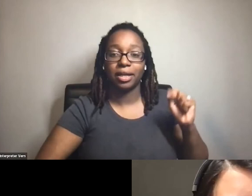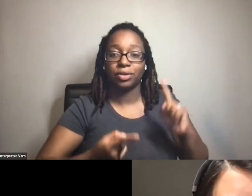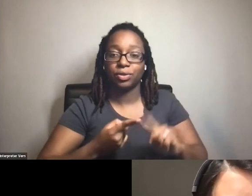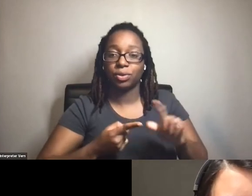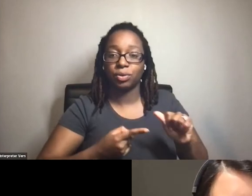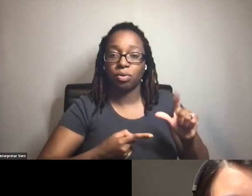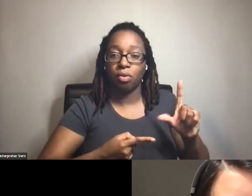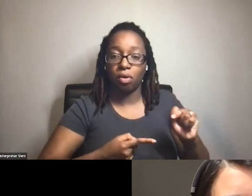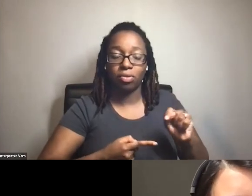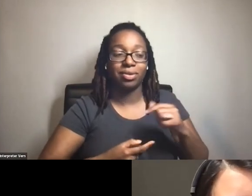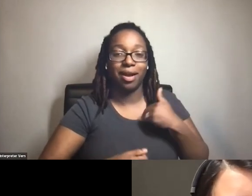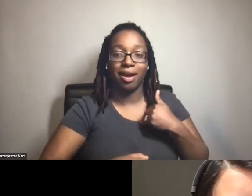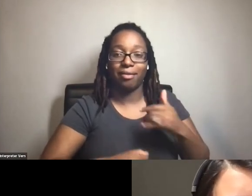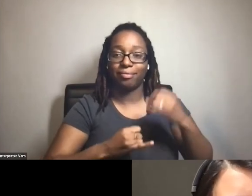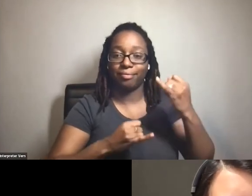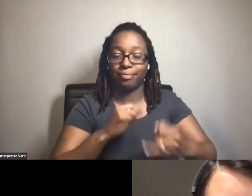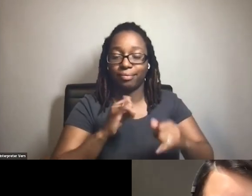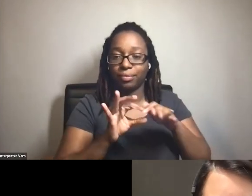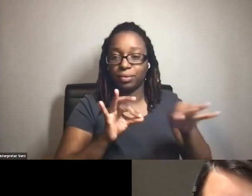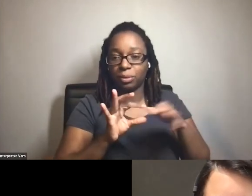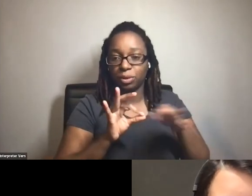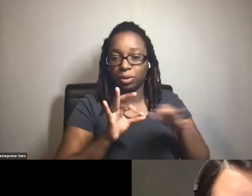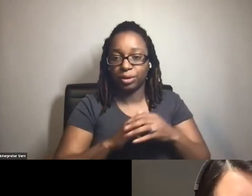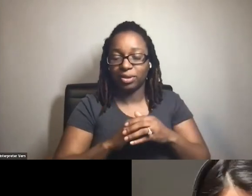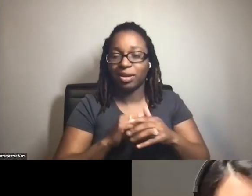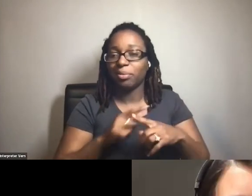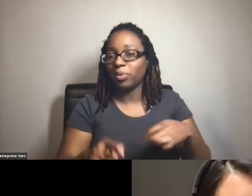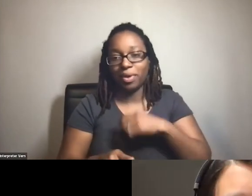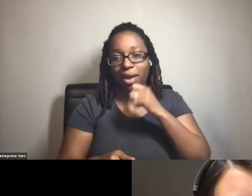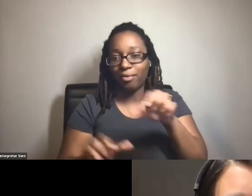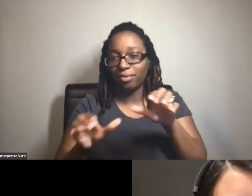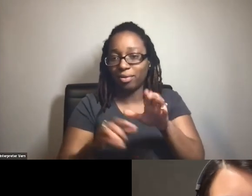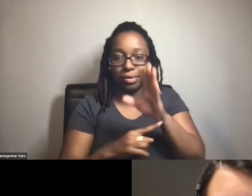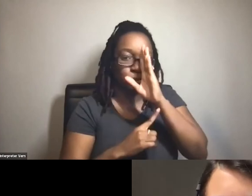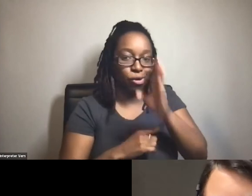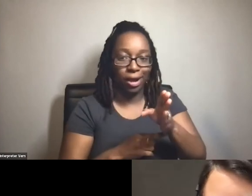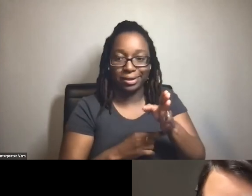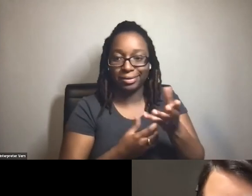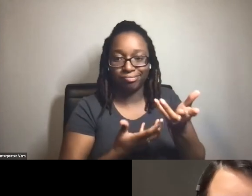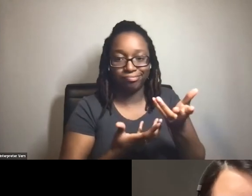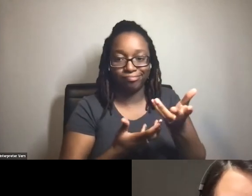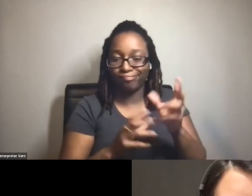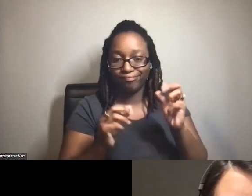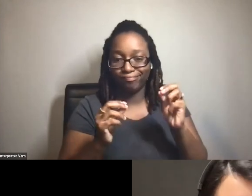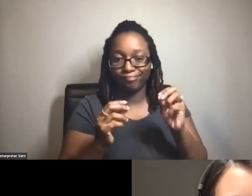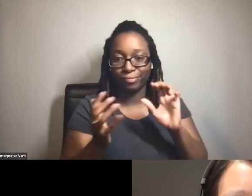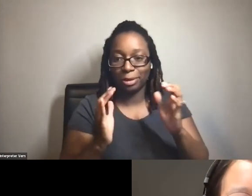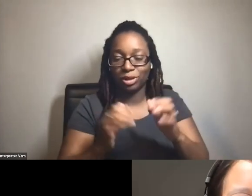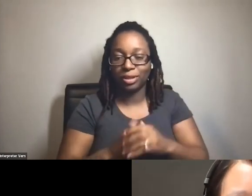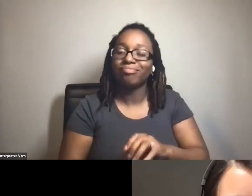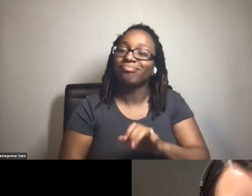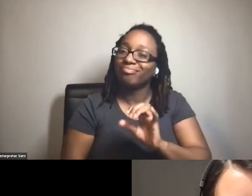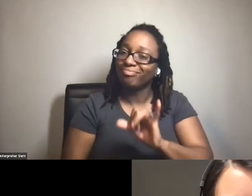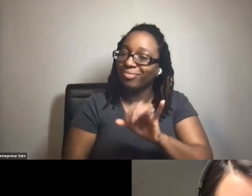final descriptions. But we haven't done a direct comparison now. Okay, thank you. I think it will be interesting to see